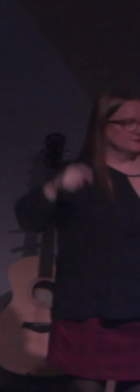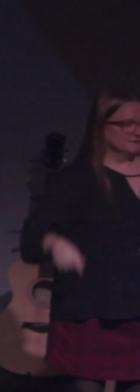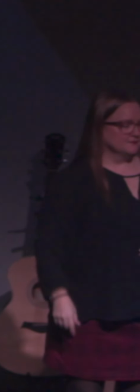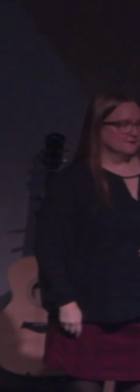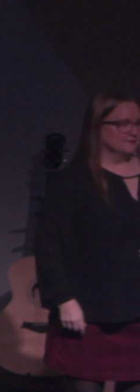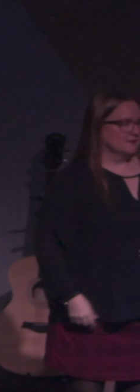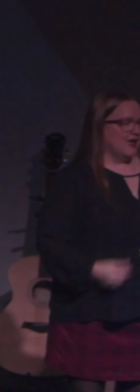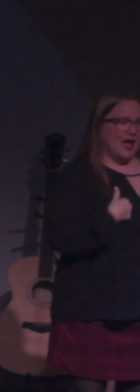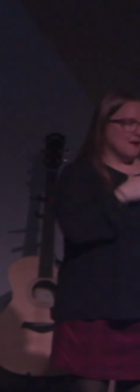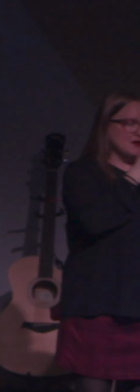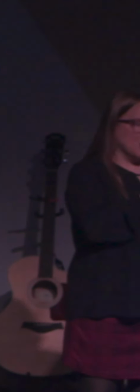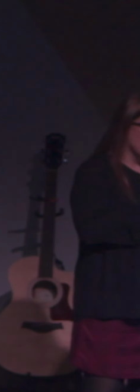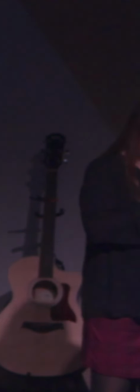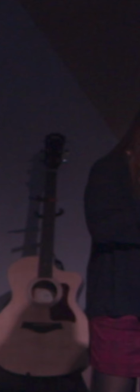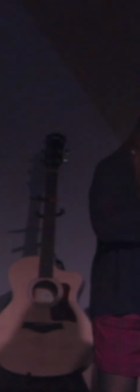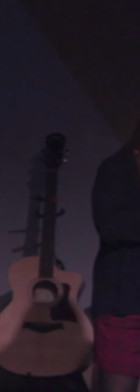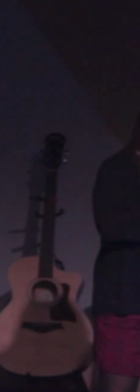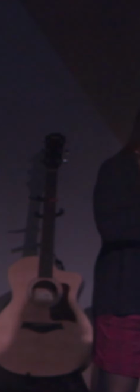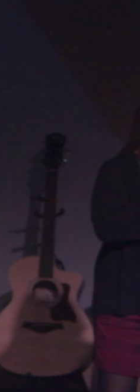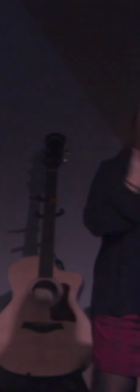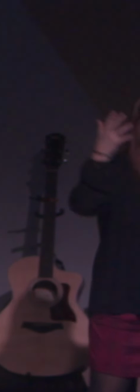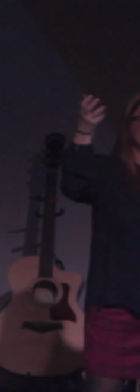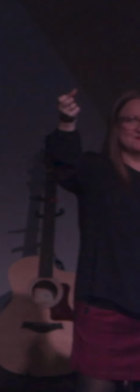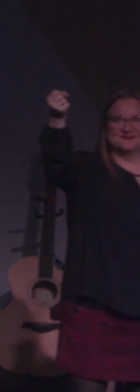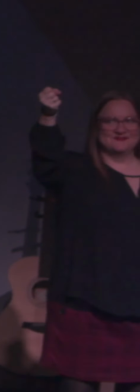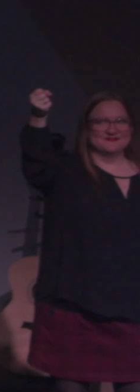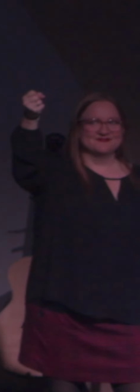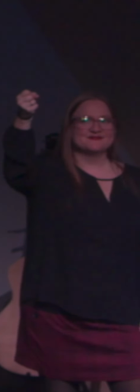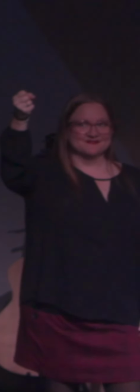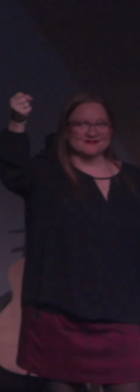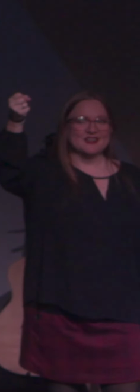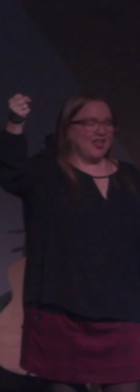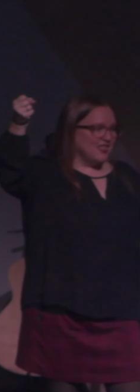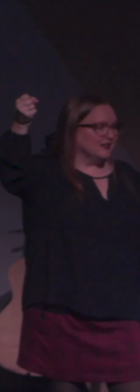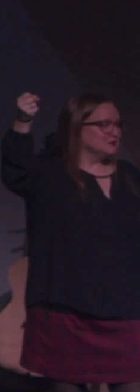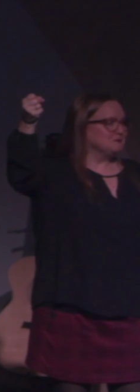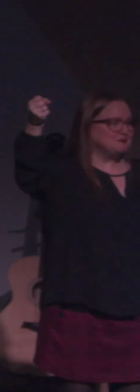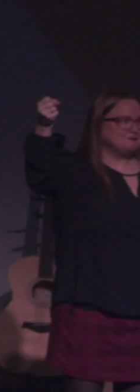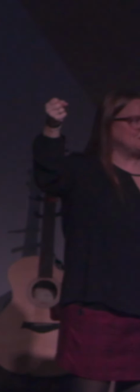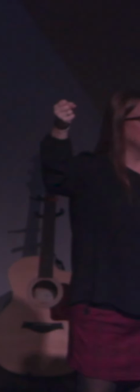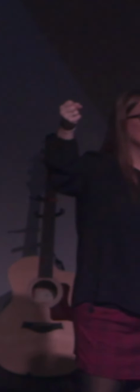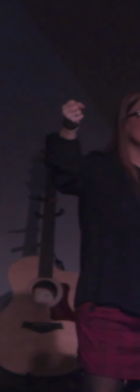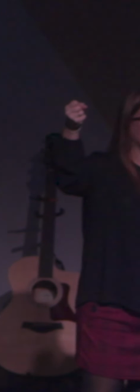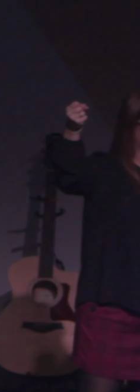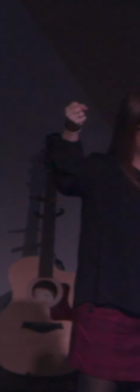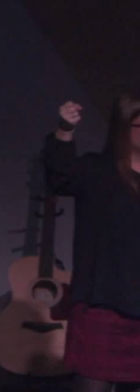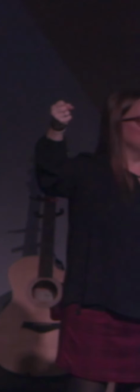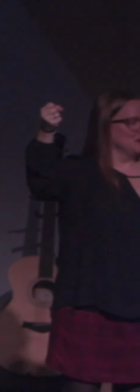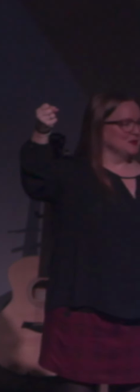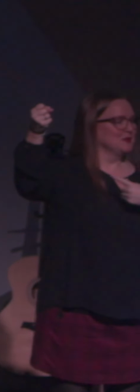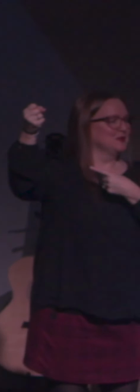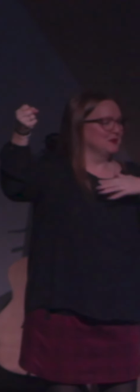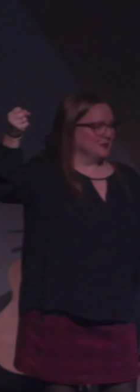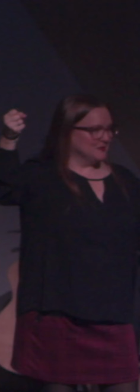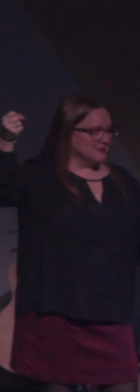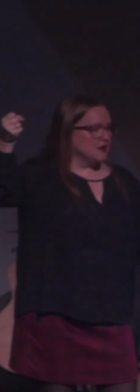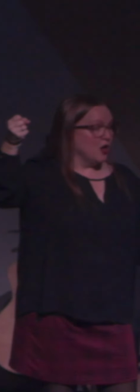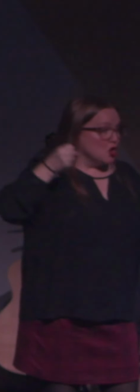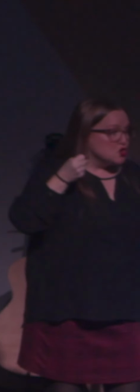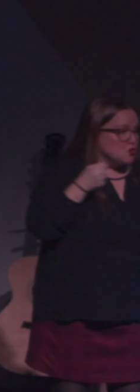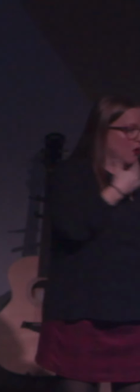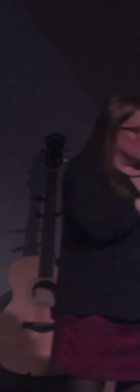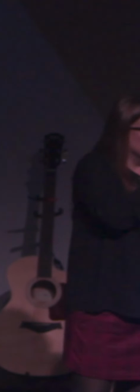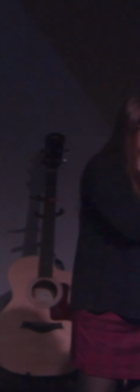I'm not going to hold tightly to it. I'm holding tightly to Jesus. That's it. And if you want to walk this journey and you want